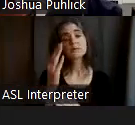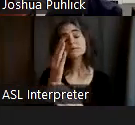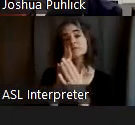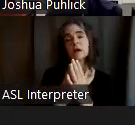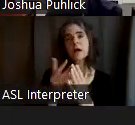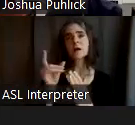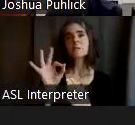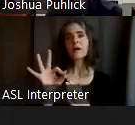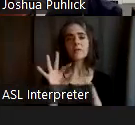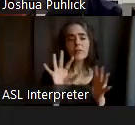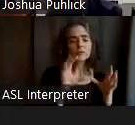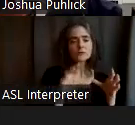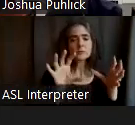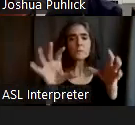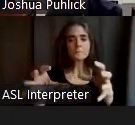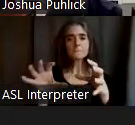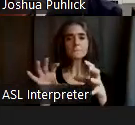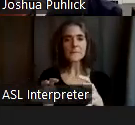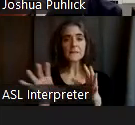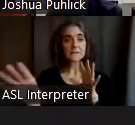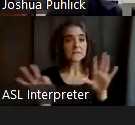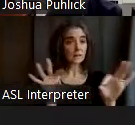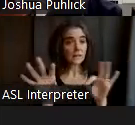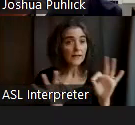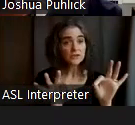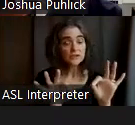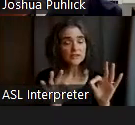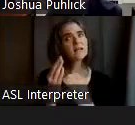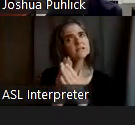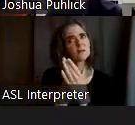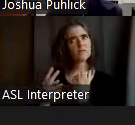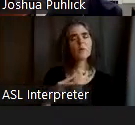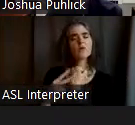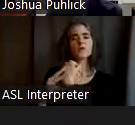the group selection and group selection with reserve,